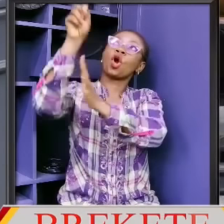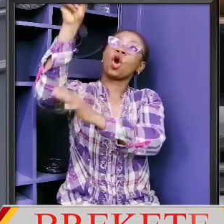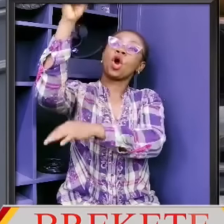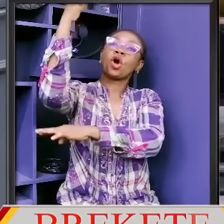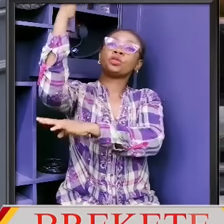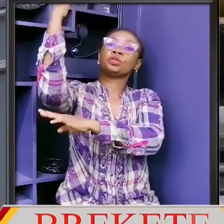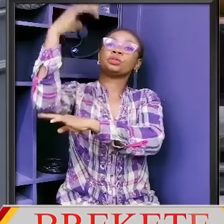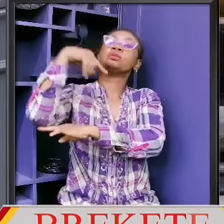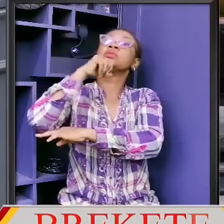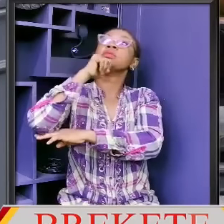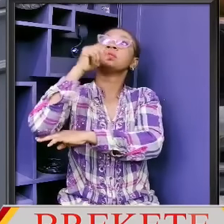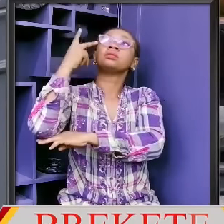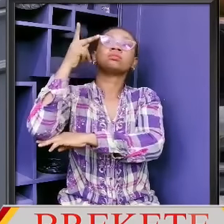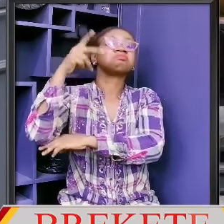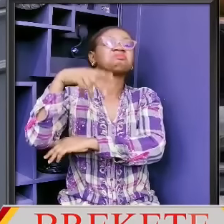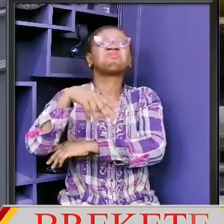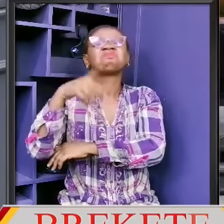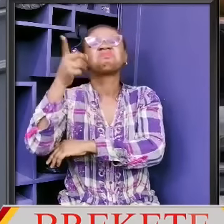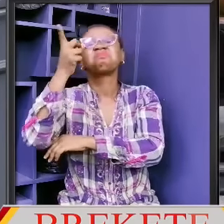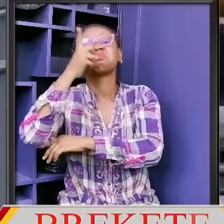where internet don't they?